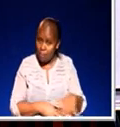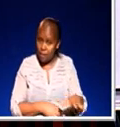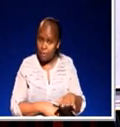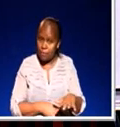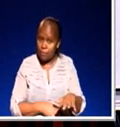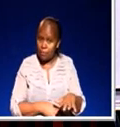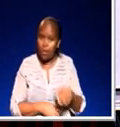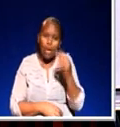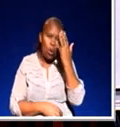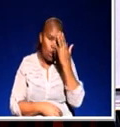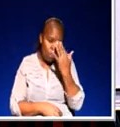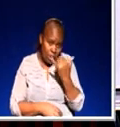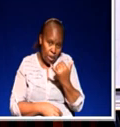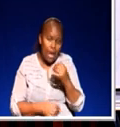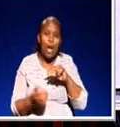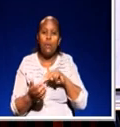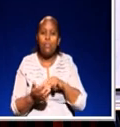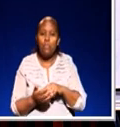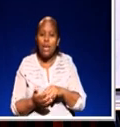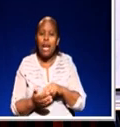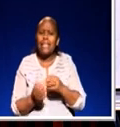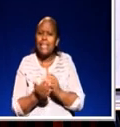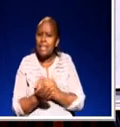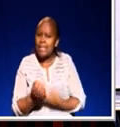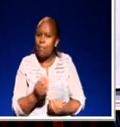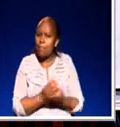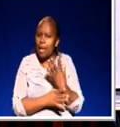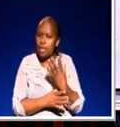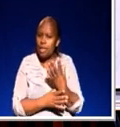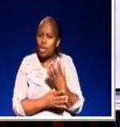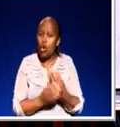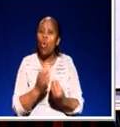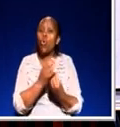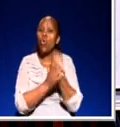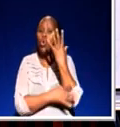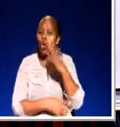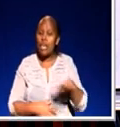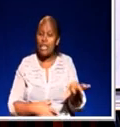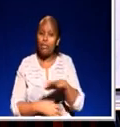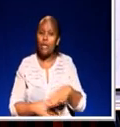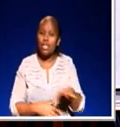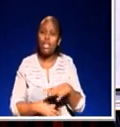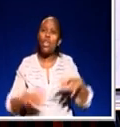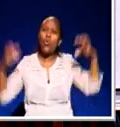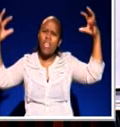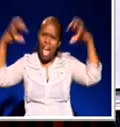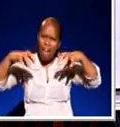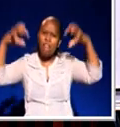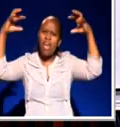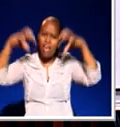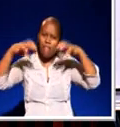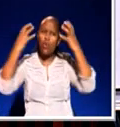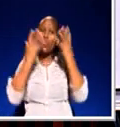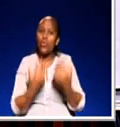The reason being, some plants grow in places with a lot of rainfall. Some